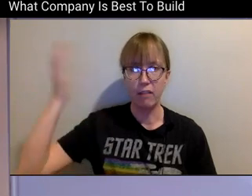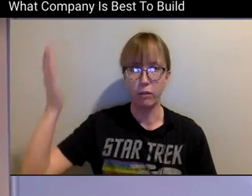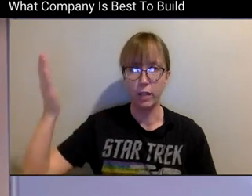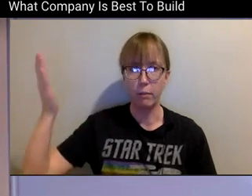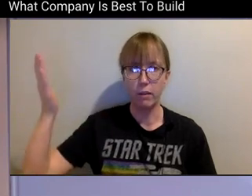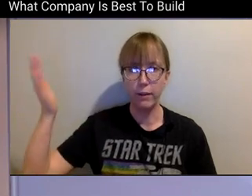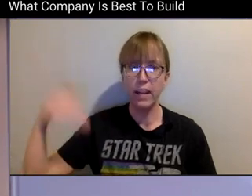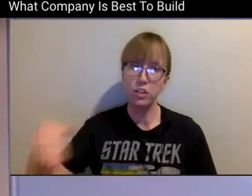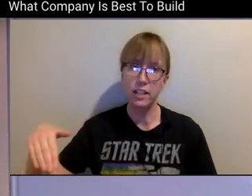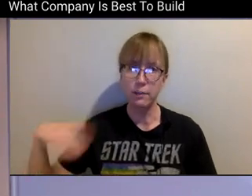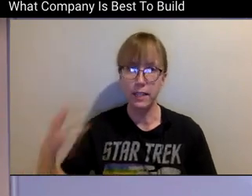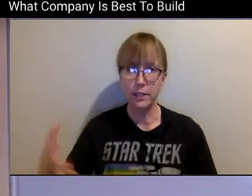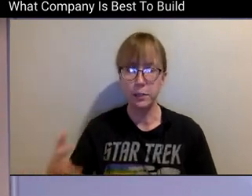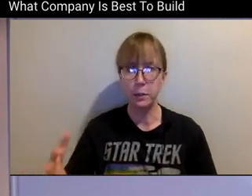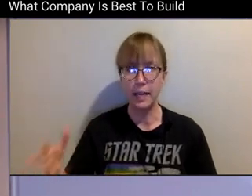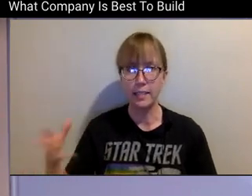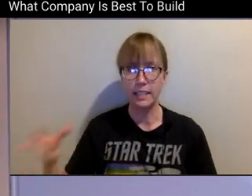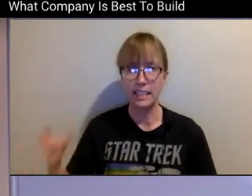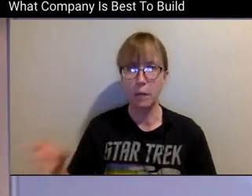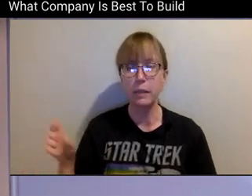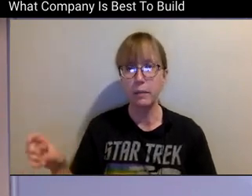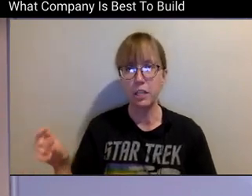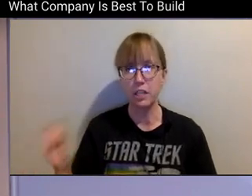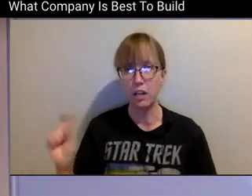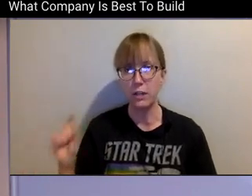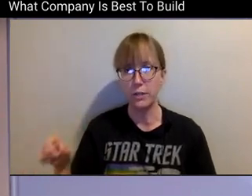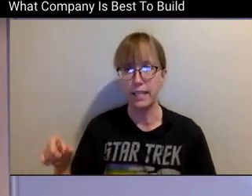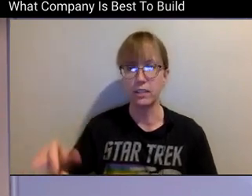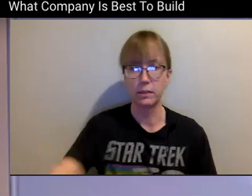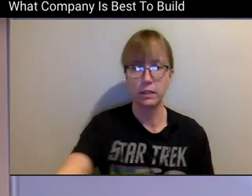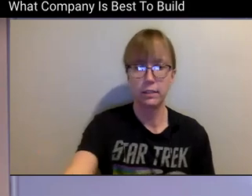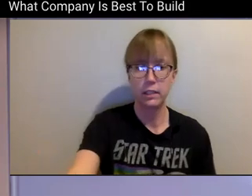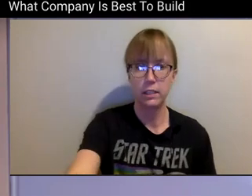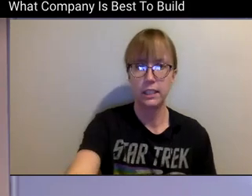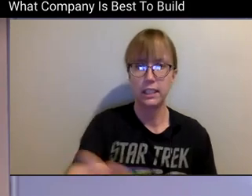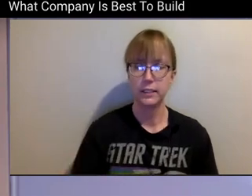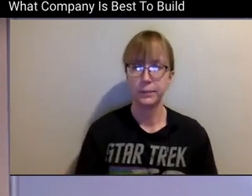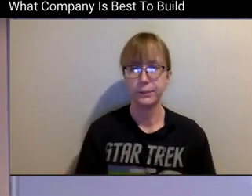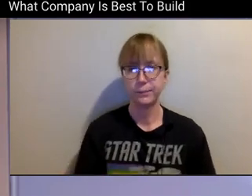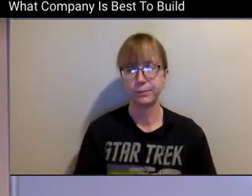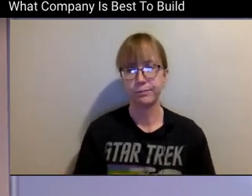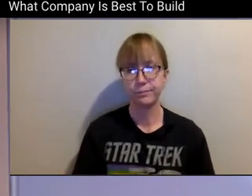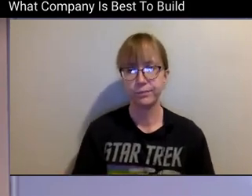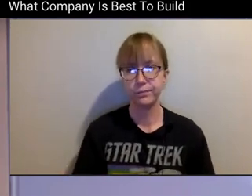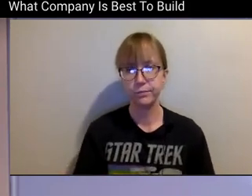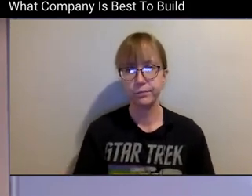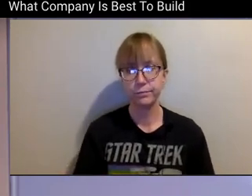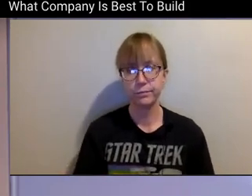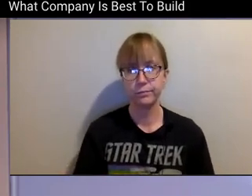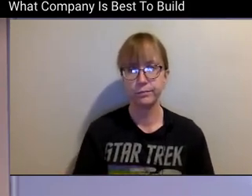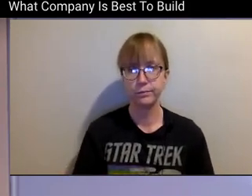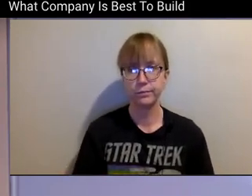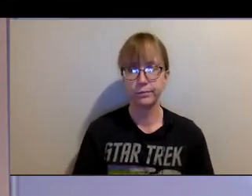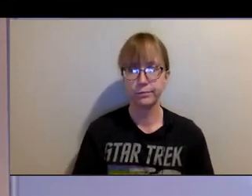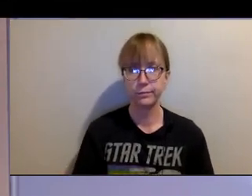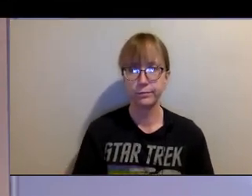pay everyone above you and yourself, because you do get some commission on your sales. The company that are doing better than you